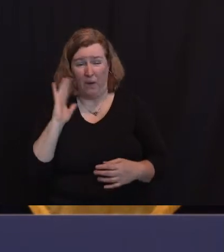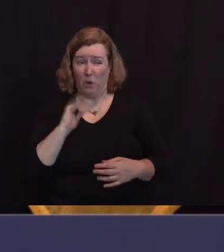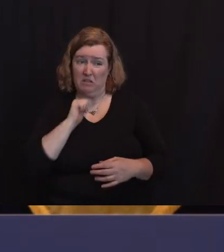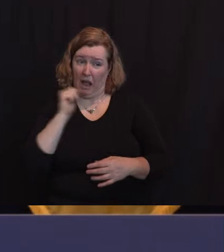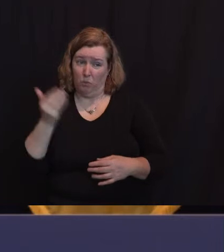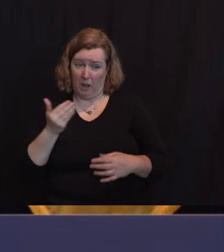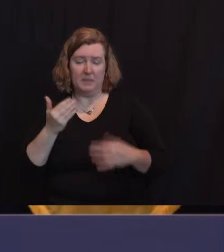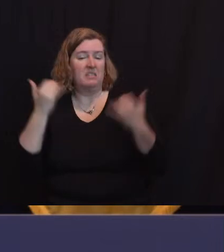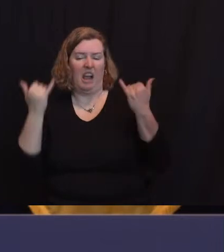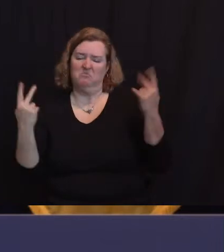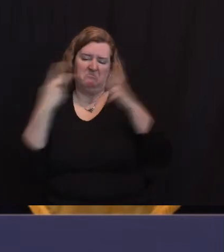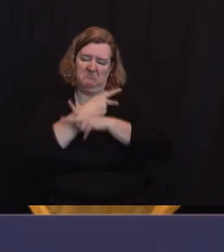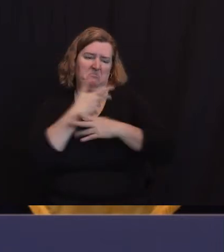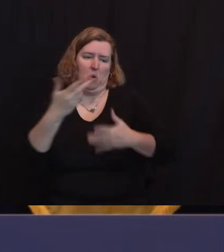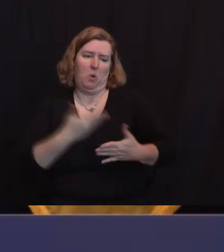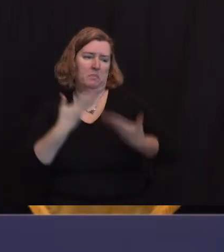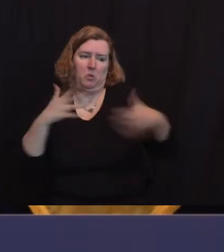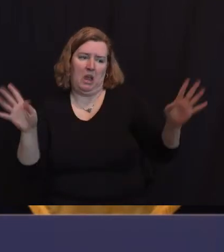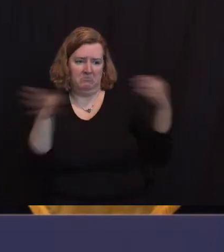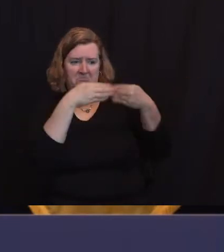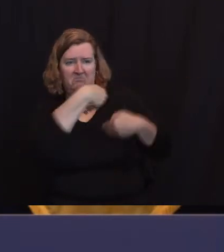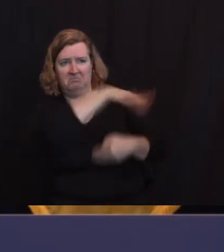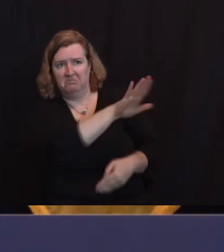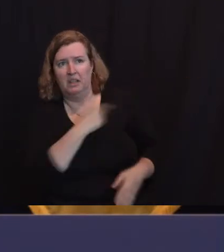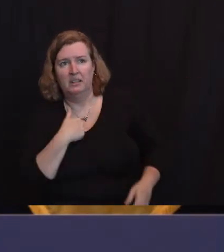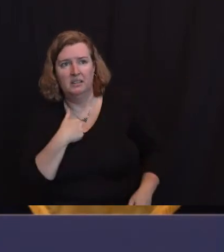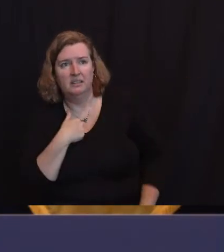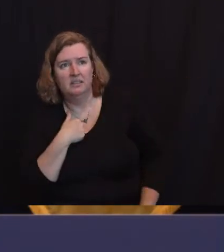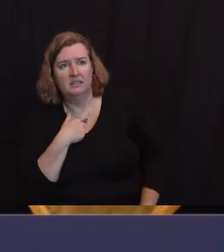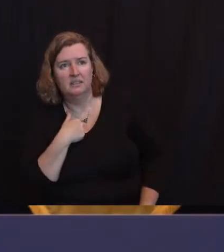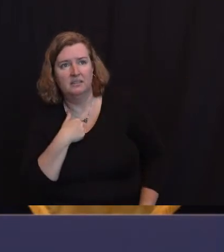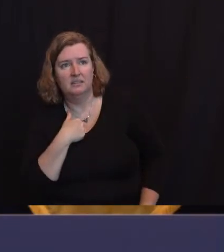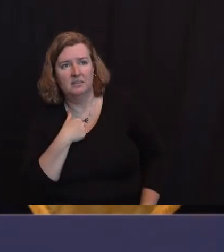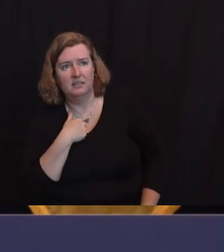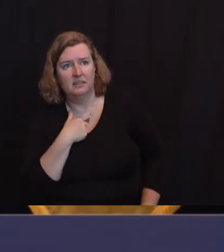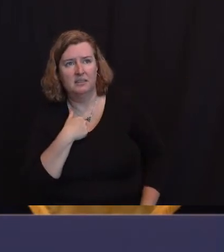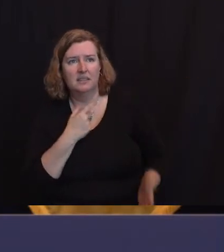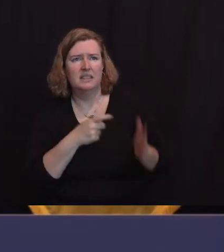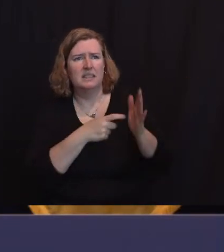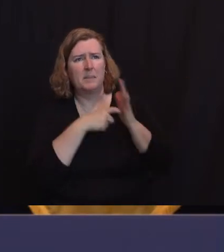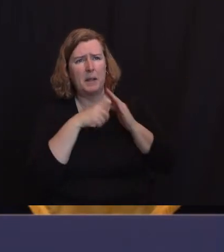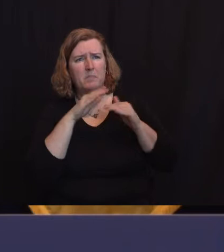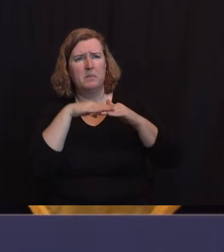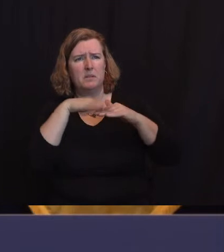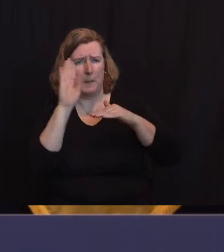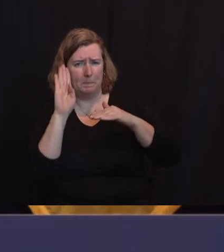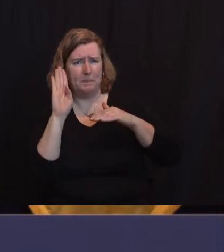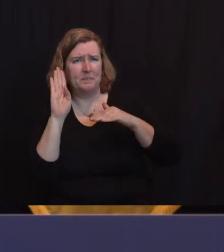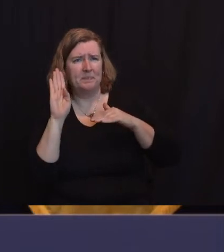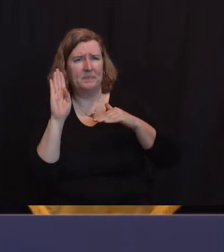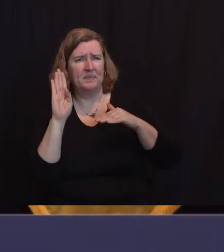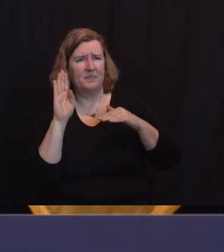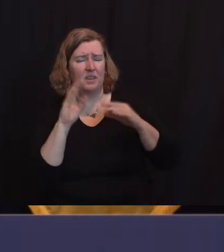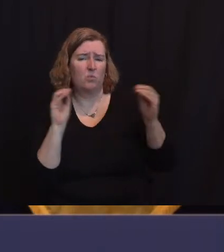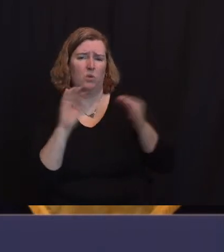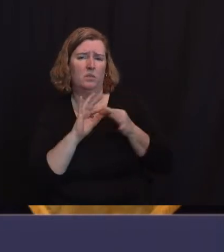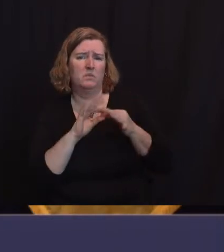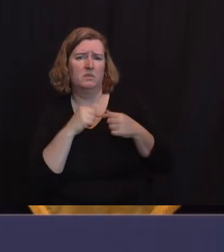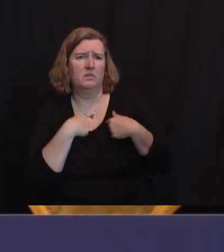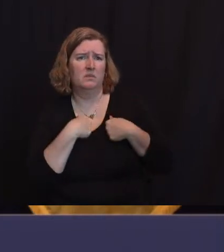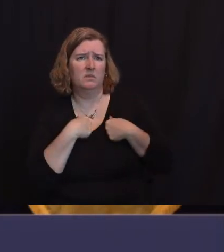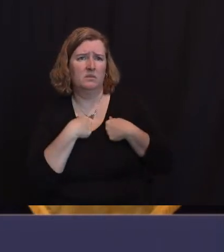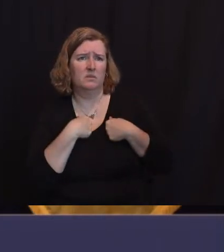No update on mandatory minimums, but based on your clock, you're suggesting that we have to make a decision on that fairly soon. I'm